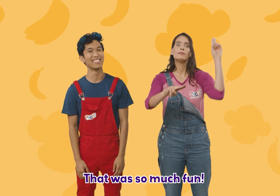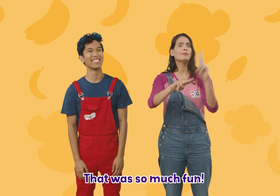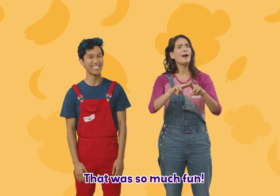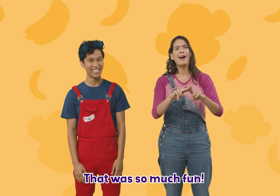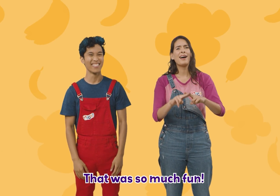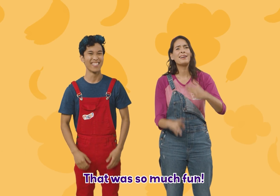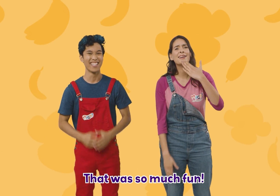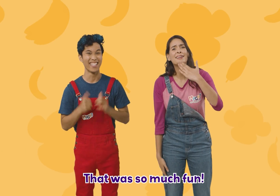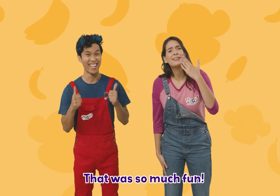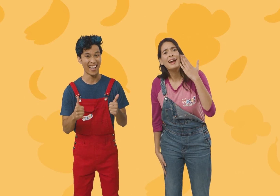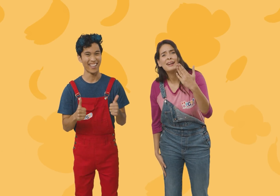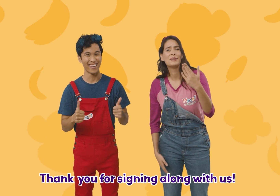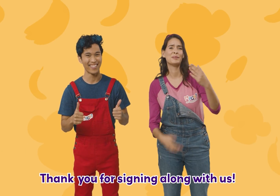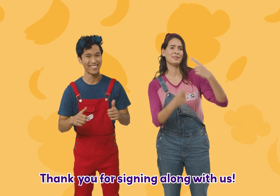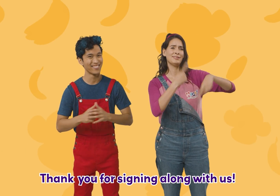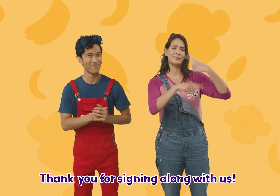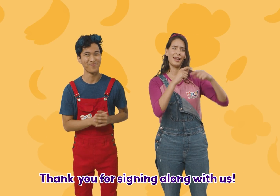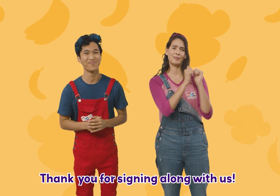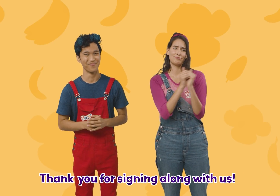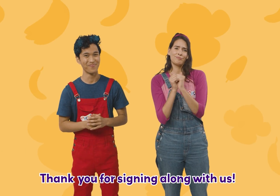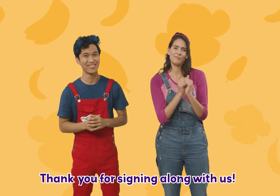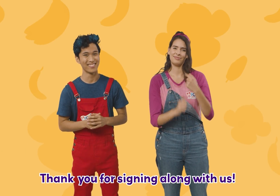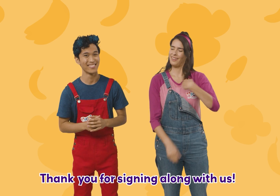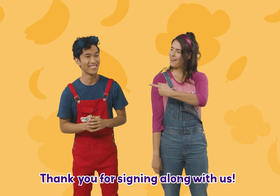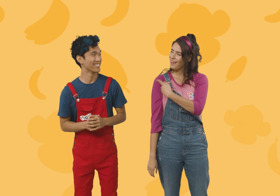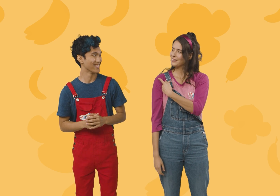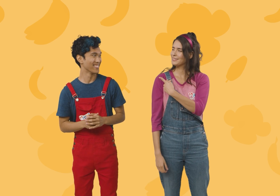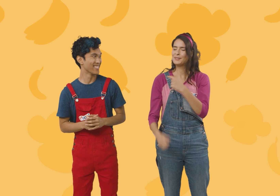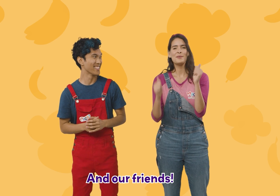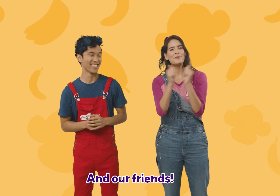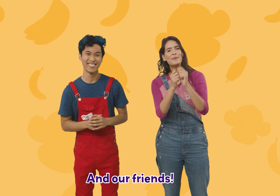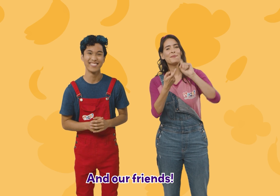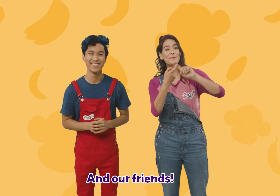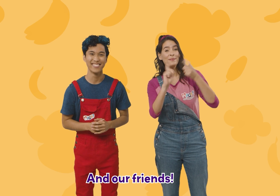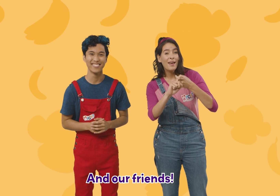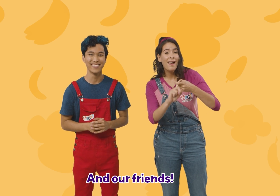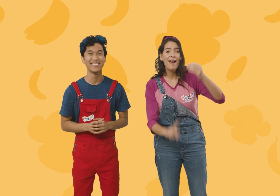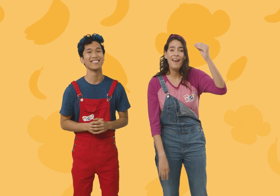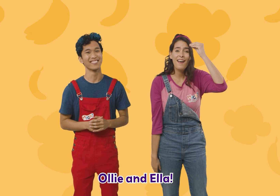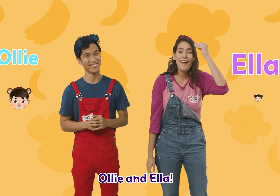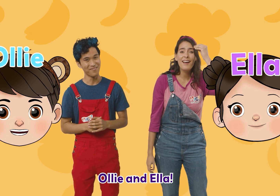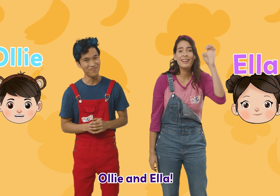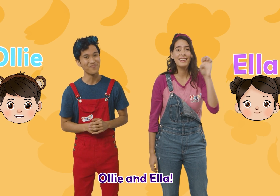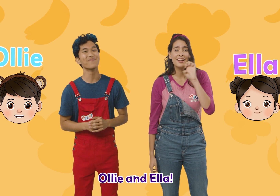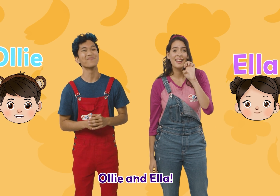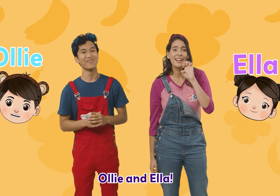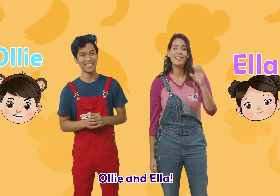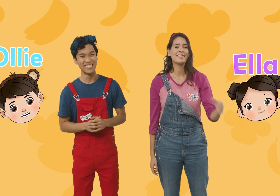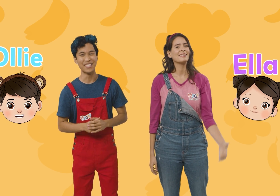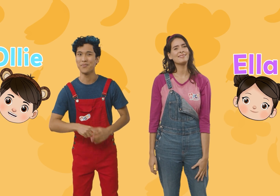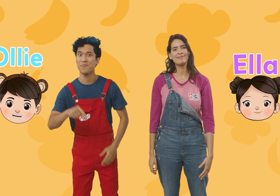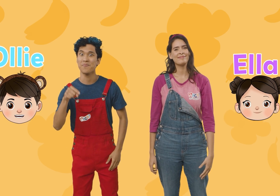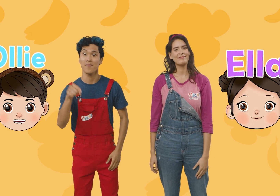That was so much fun. Thank you for signing along with us. Our friends, Ollie and